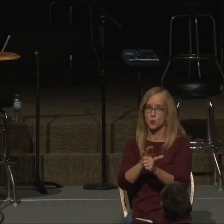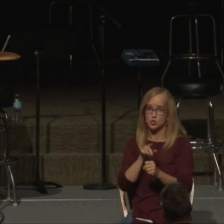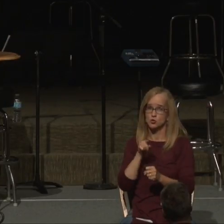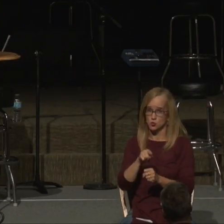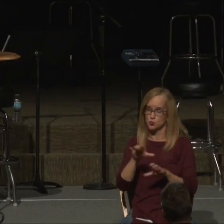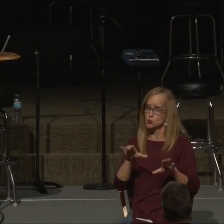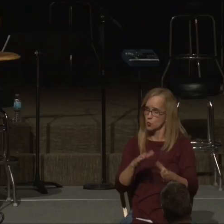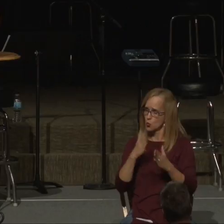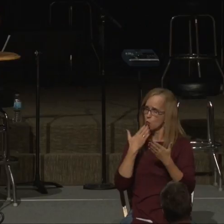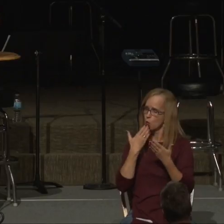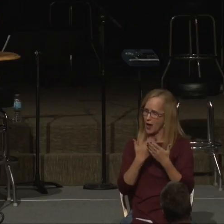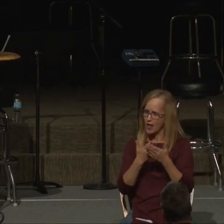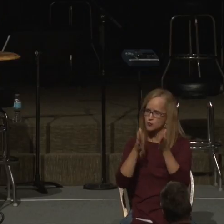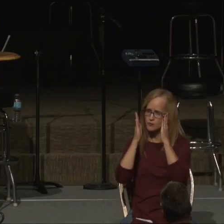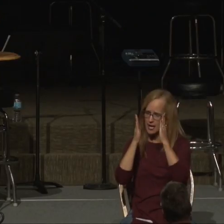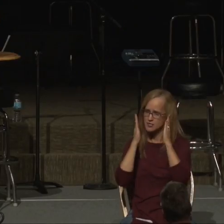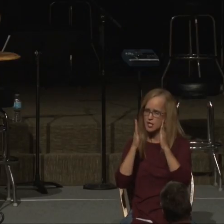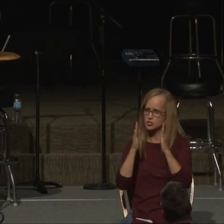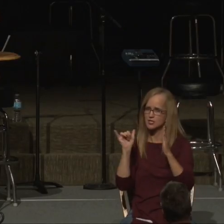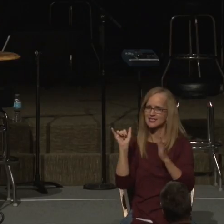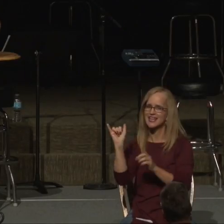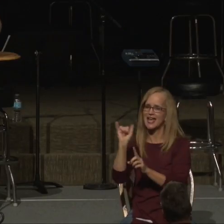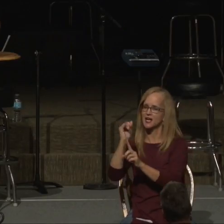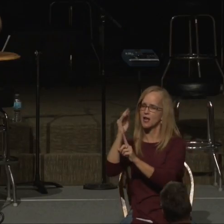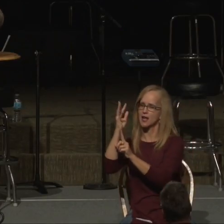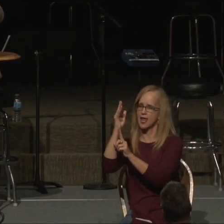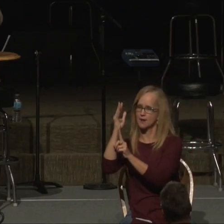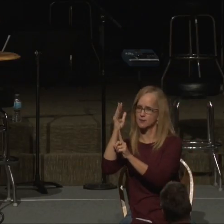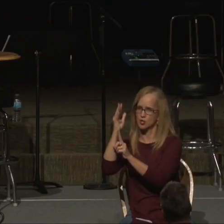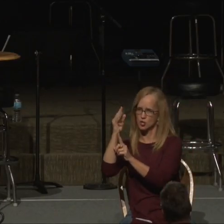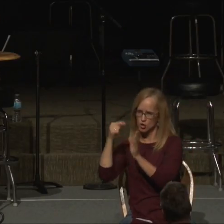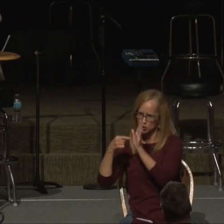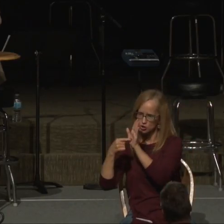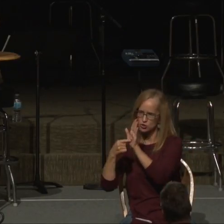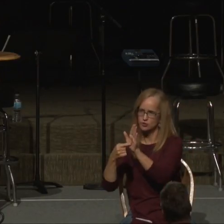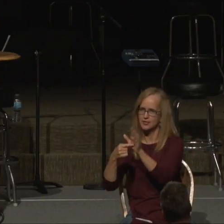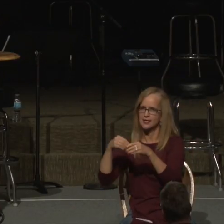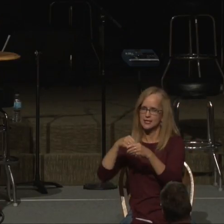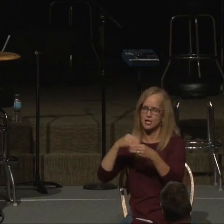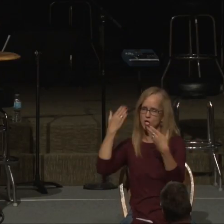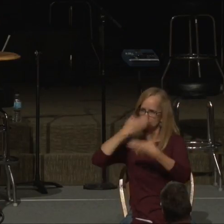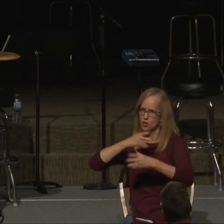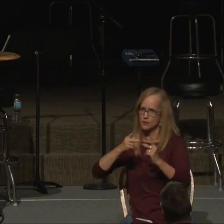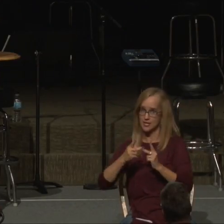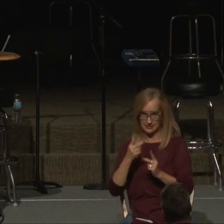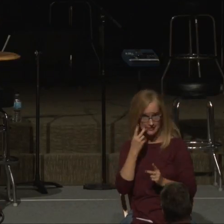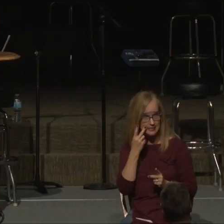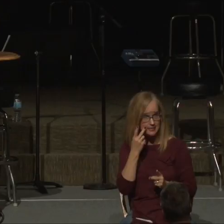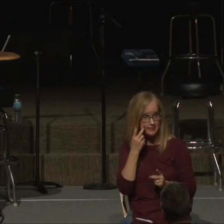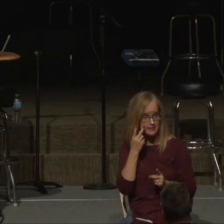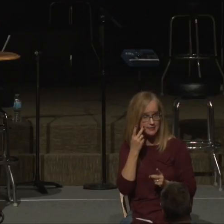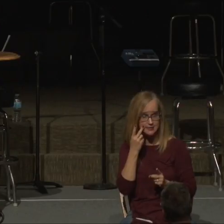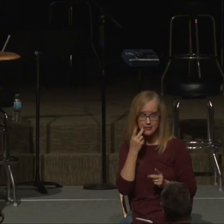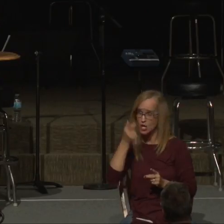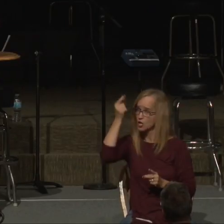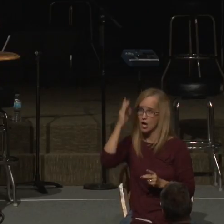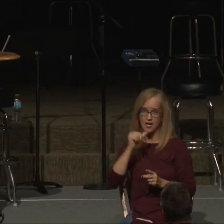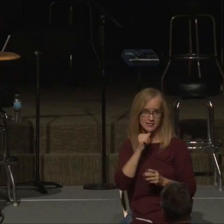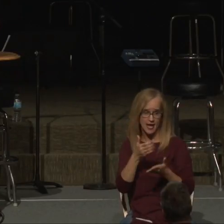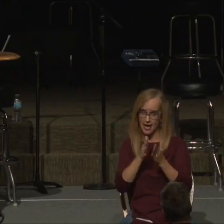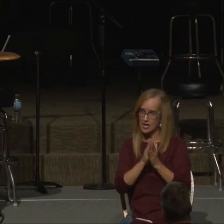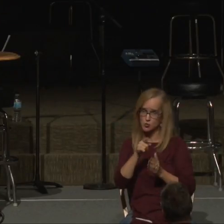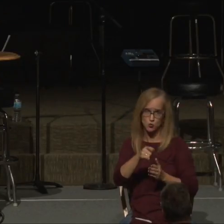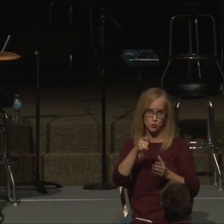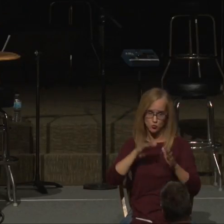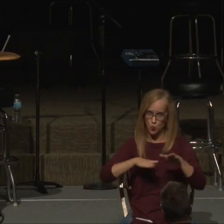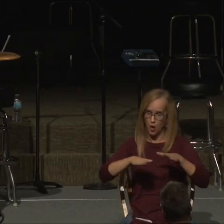to pay attention as to a lamp shining in a dark place." By the way, I just want to stop and say, see, God's not asking you to walk in the